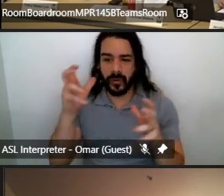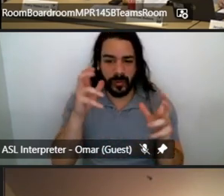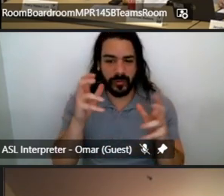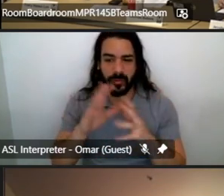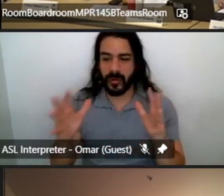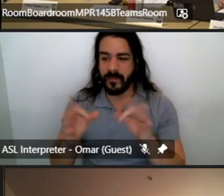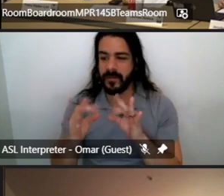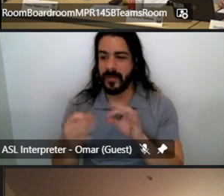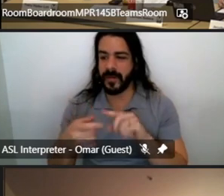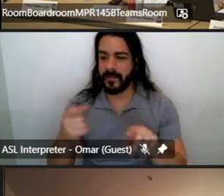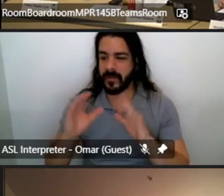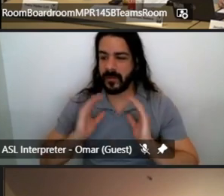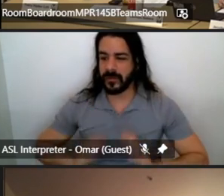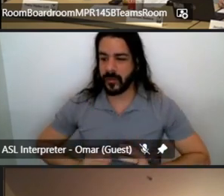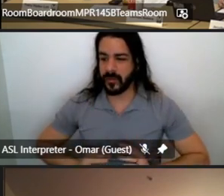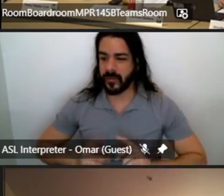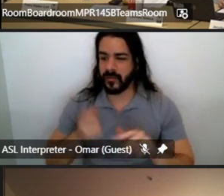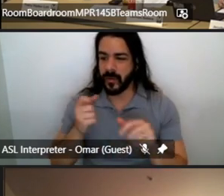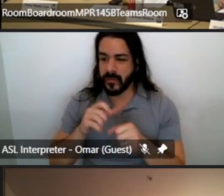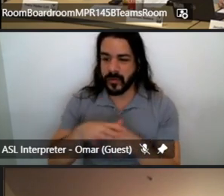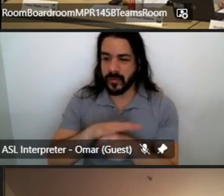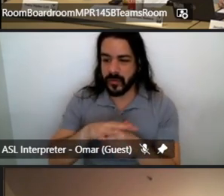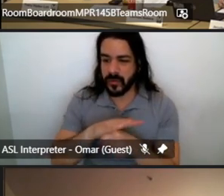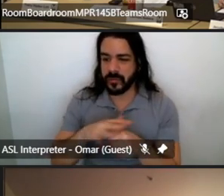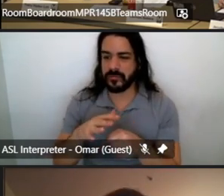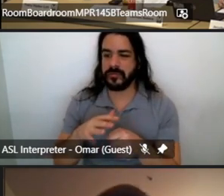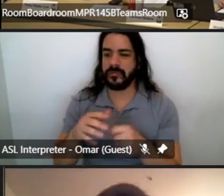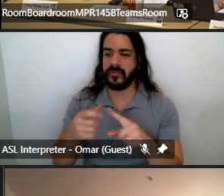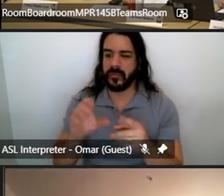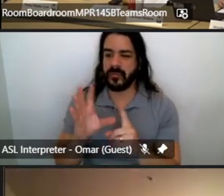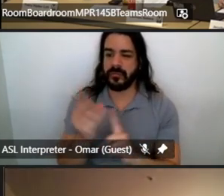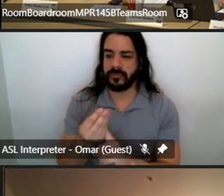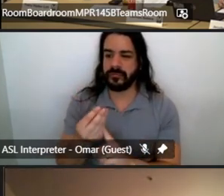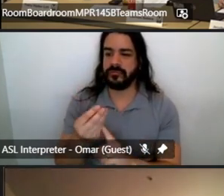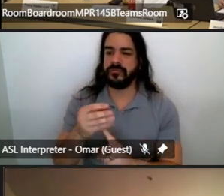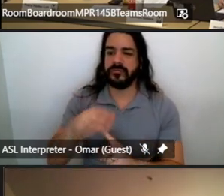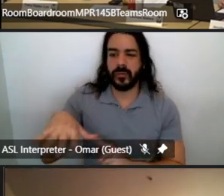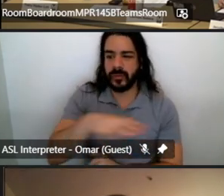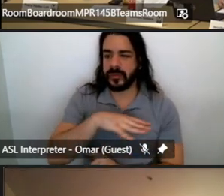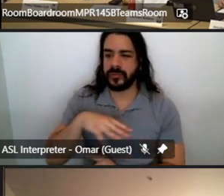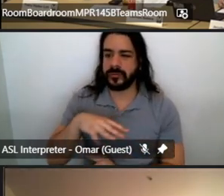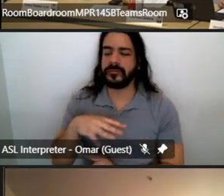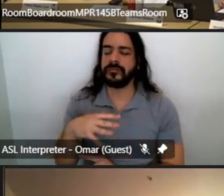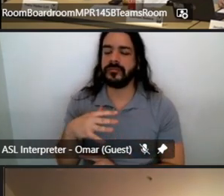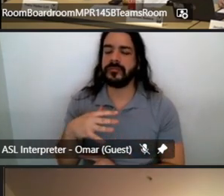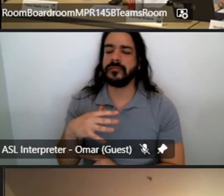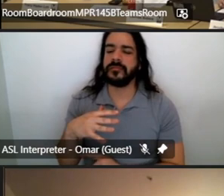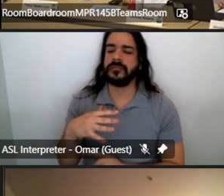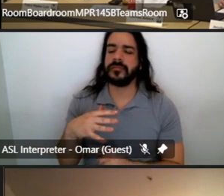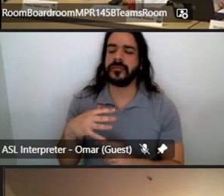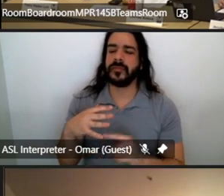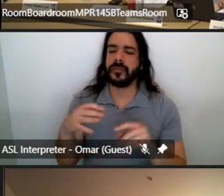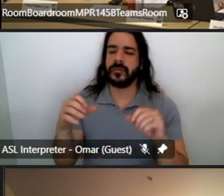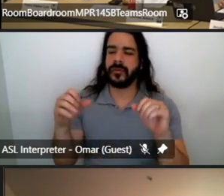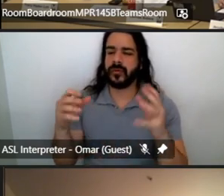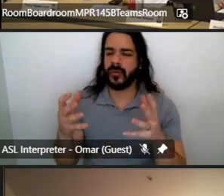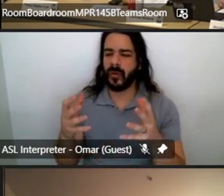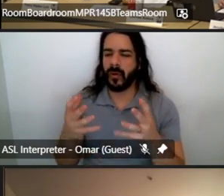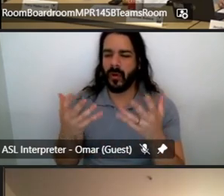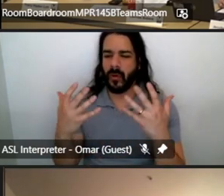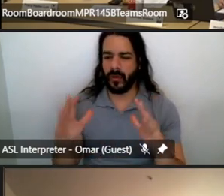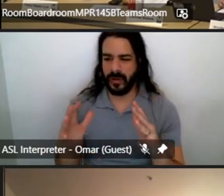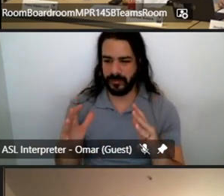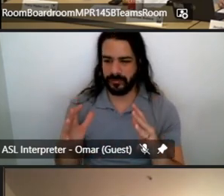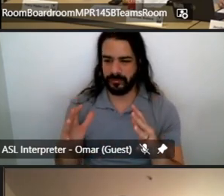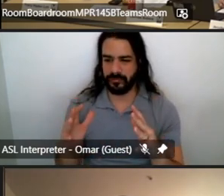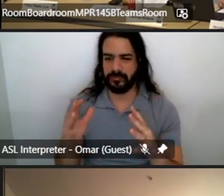from customers, community, the region, and our stakeholders to make some improvements and start some initiatives